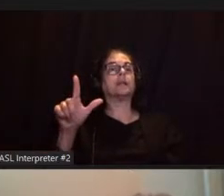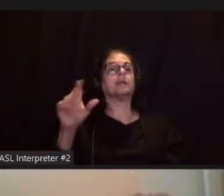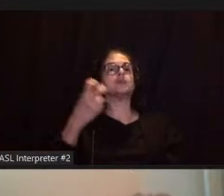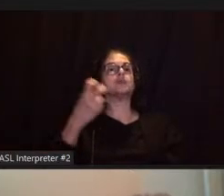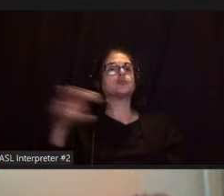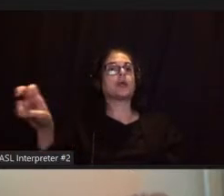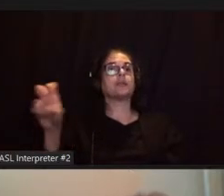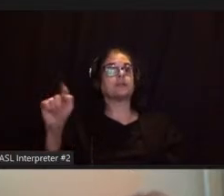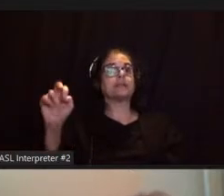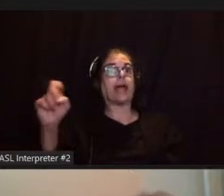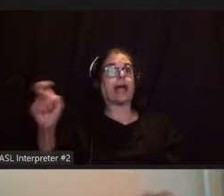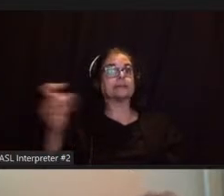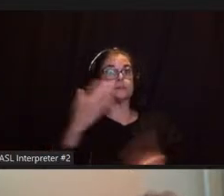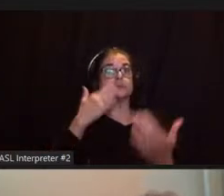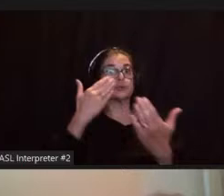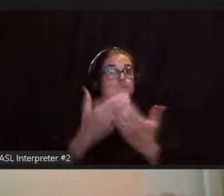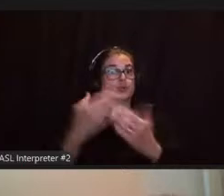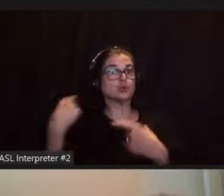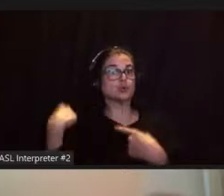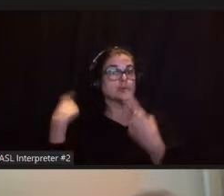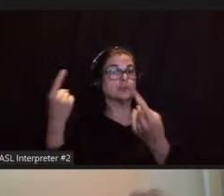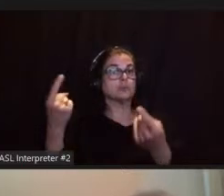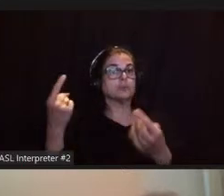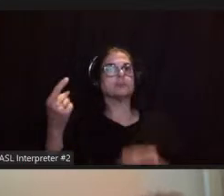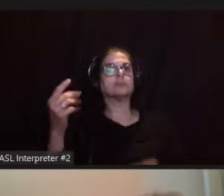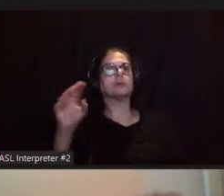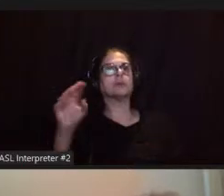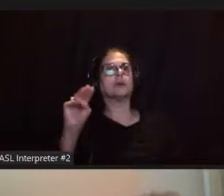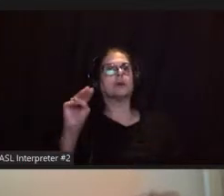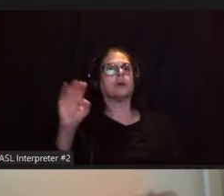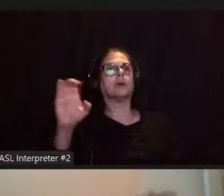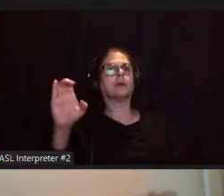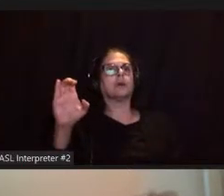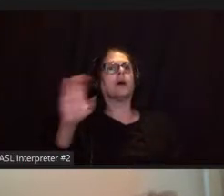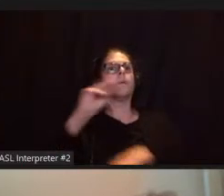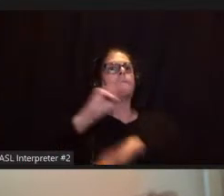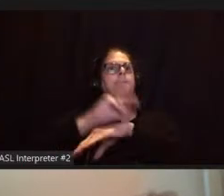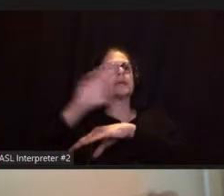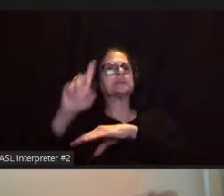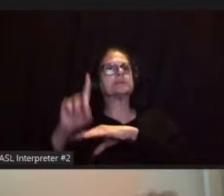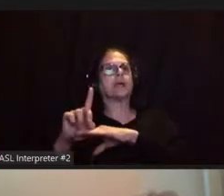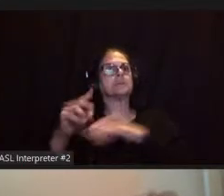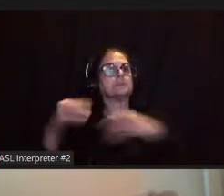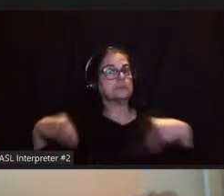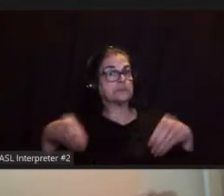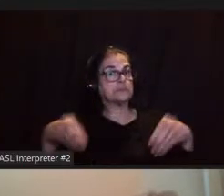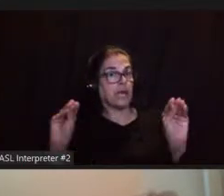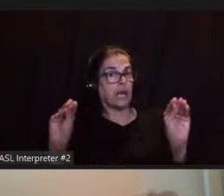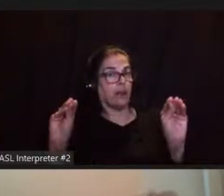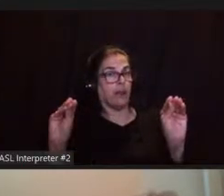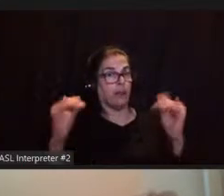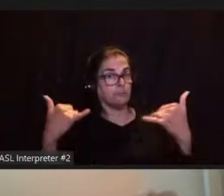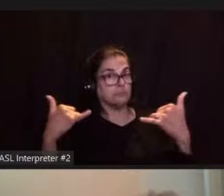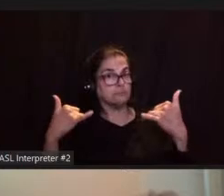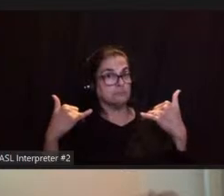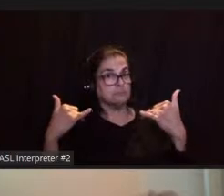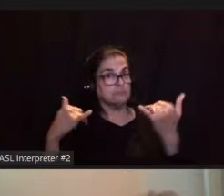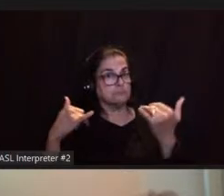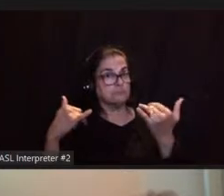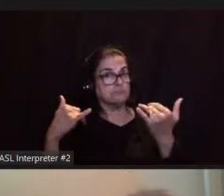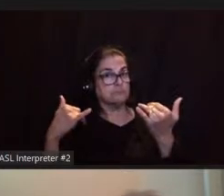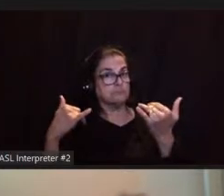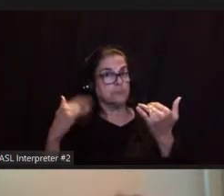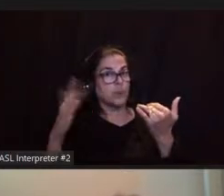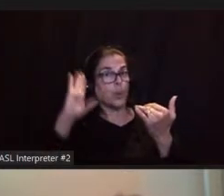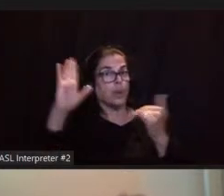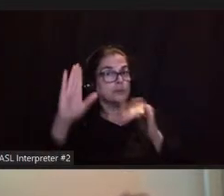well. The McDonald's sale, is that noted as of yet, or will that come